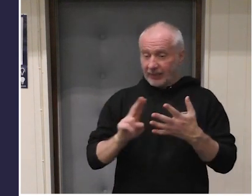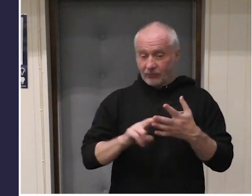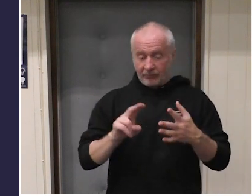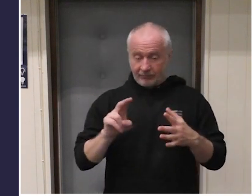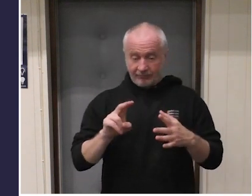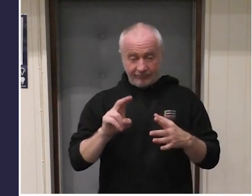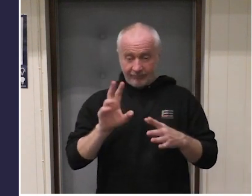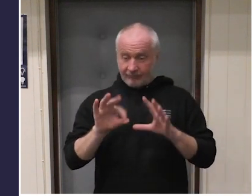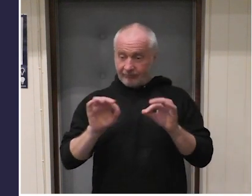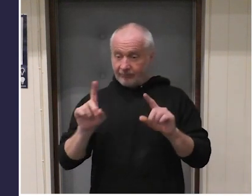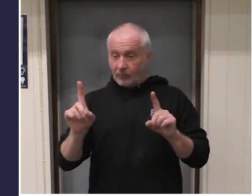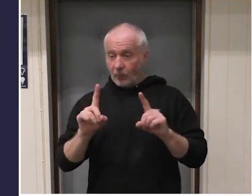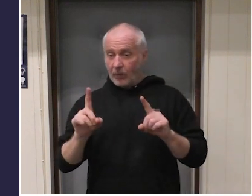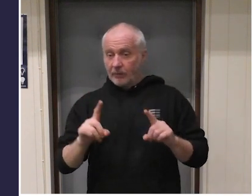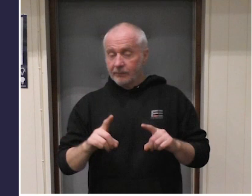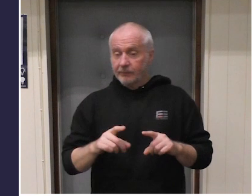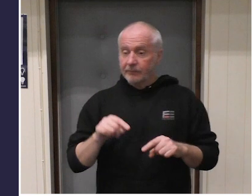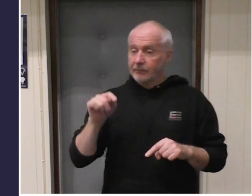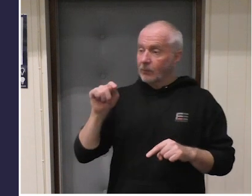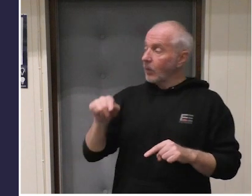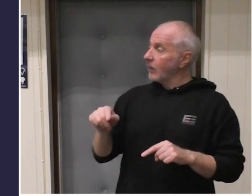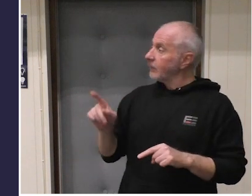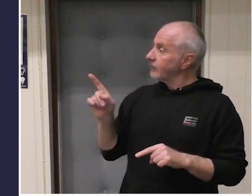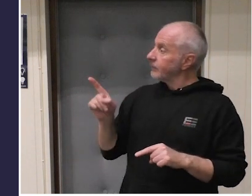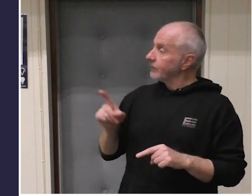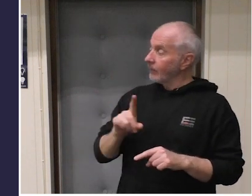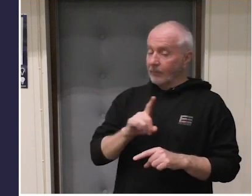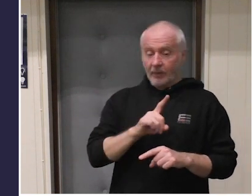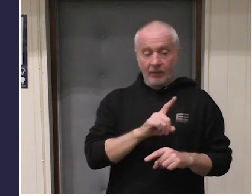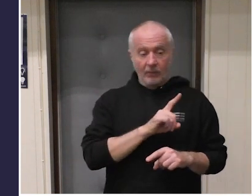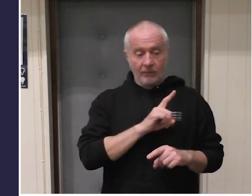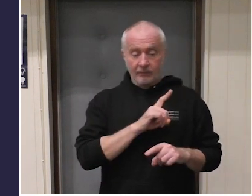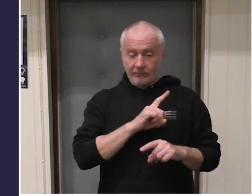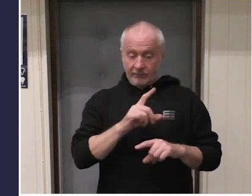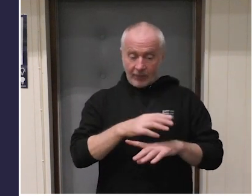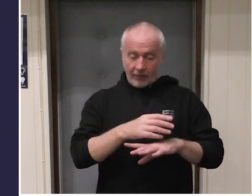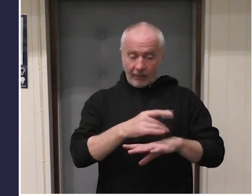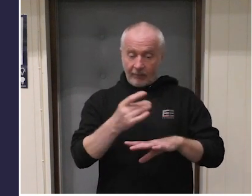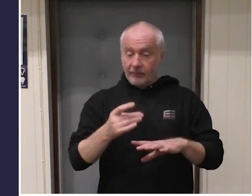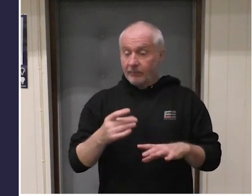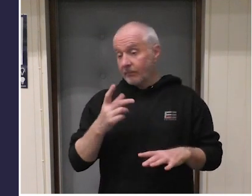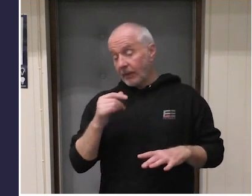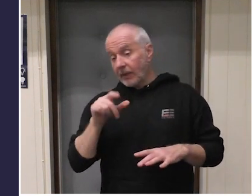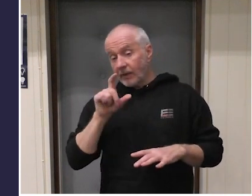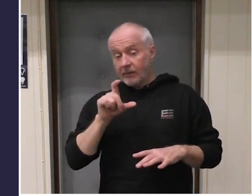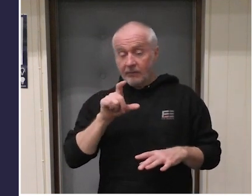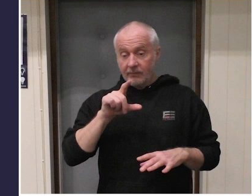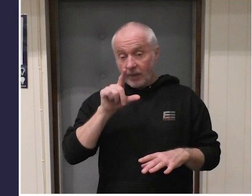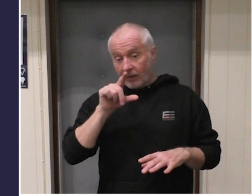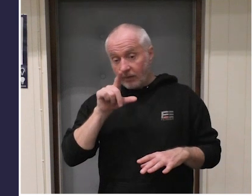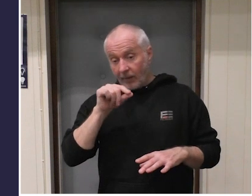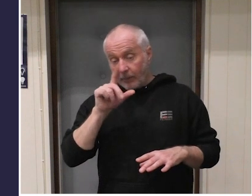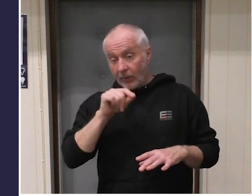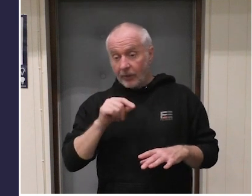then there's a word called exaptated for the purpose of flight. So maybe birds they had these feathers for